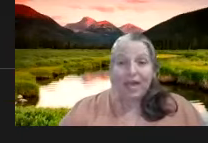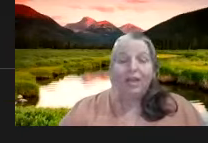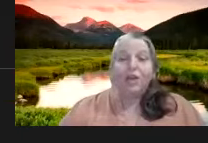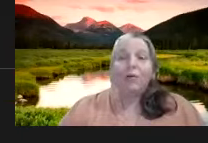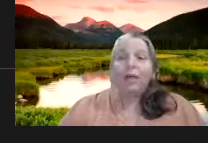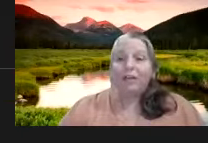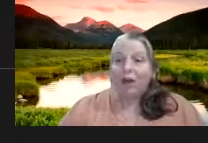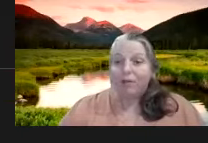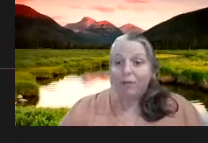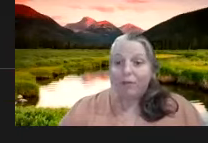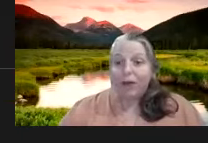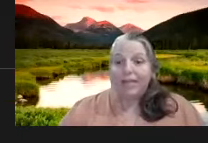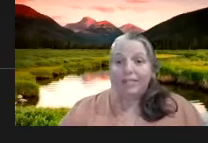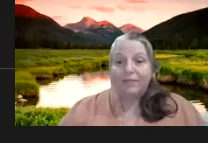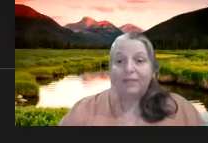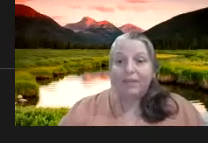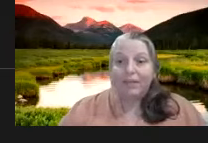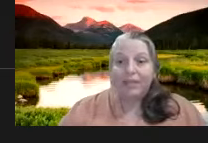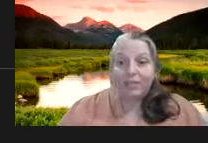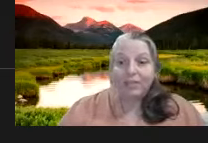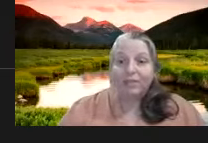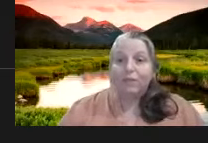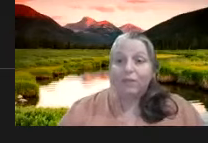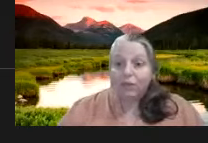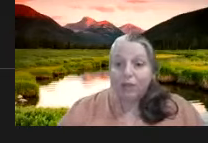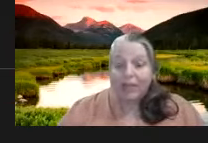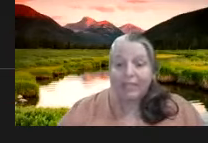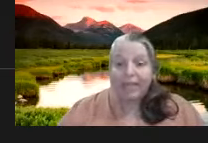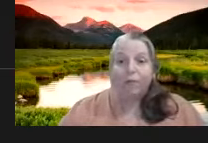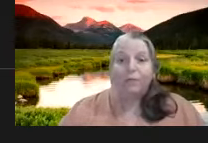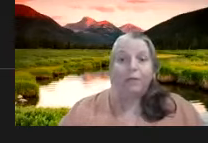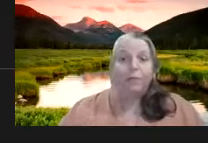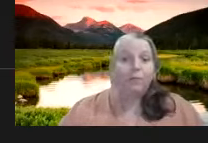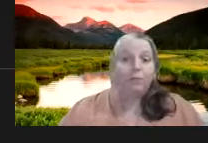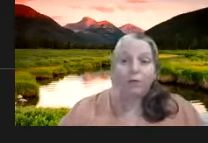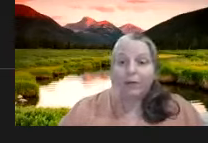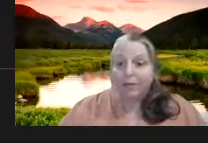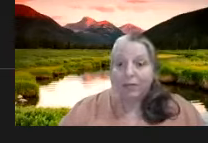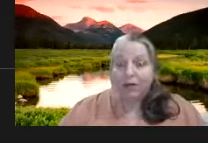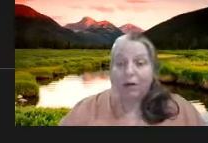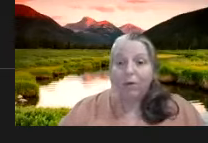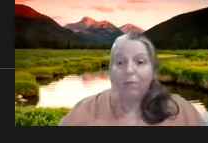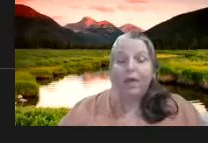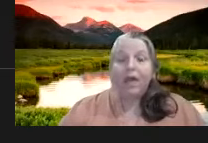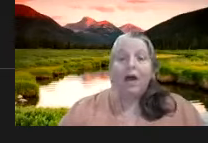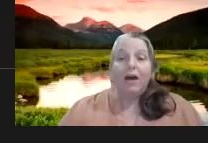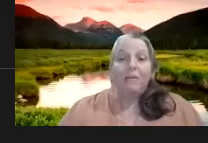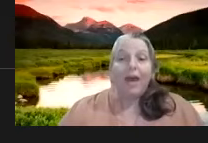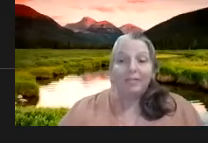businesses yet. We had gone through different variations of lockdown where people were pretty much at